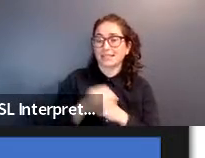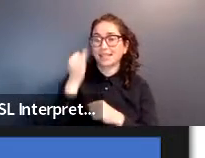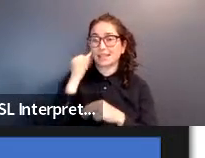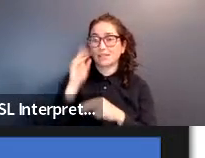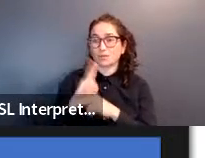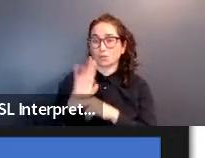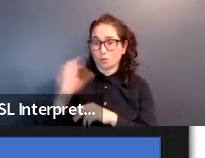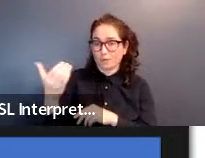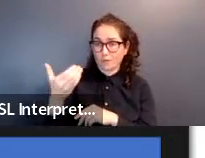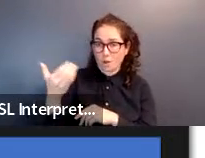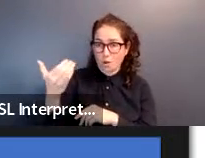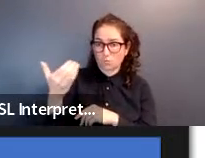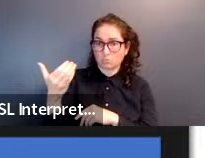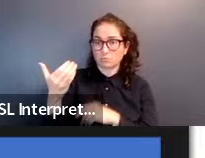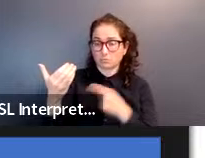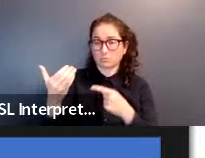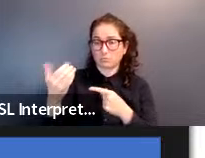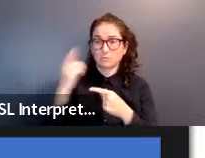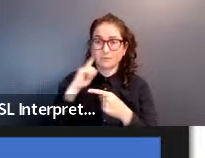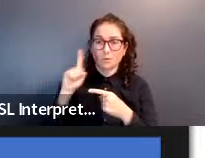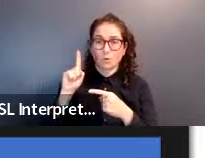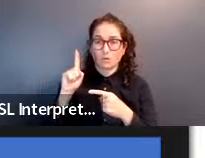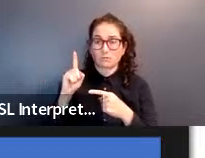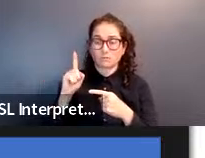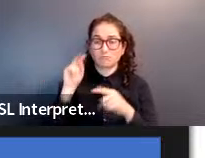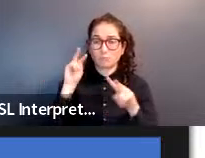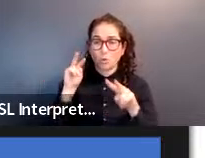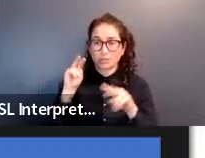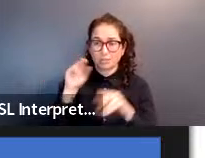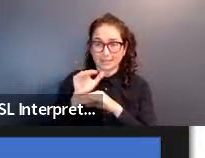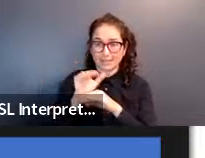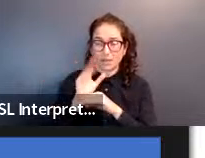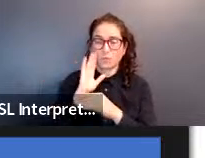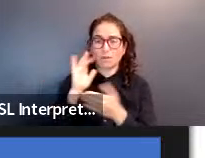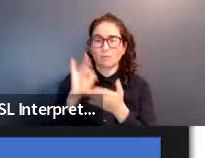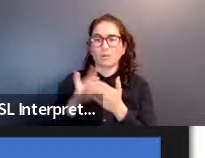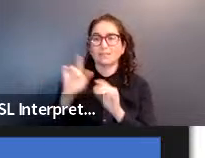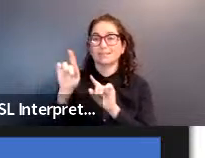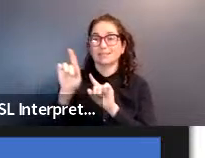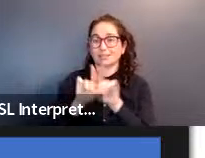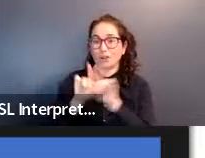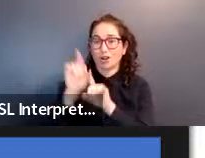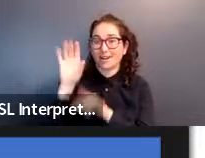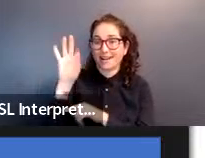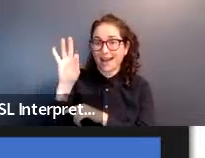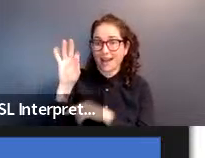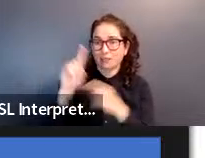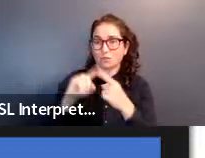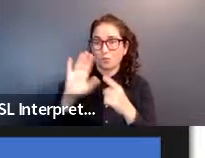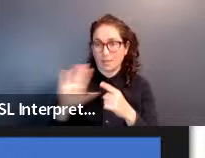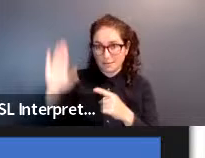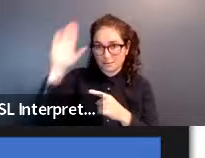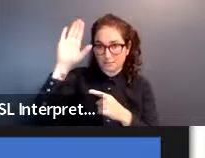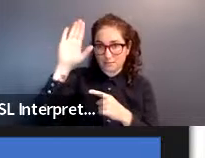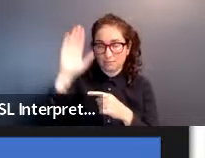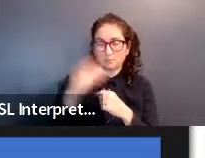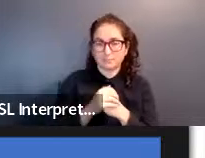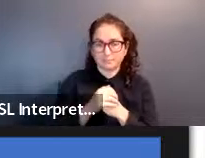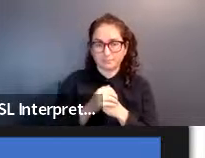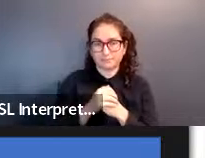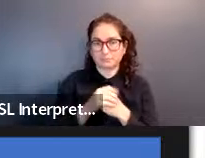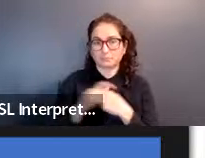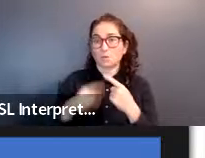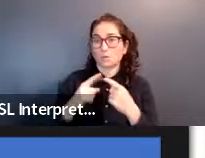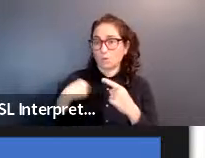phone to listen in, you will press *9 to raise your hand. When your name